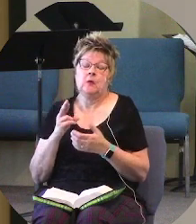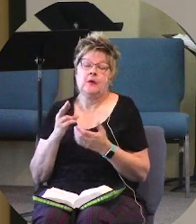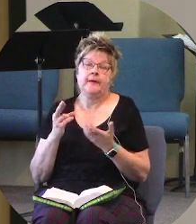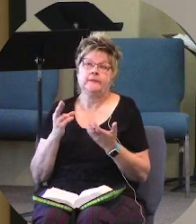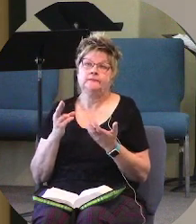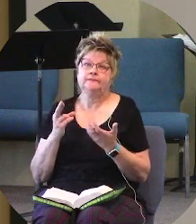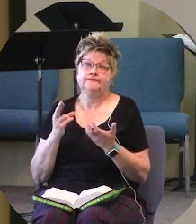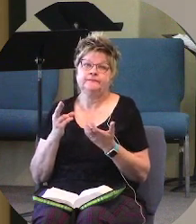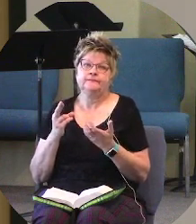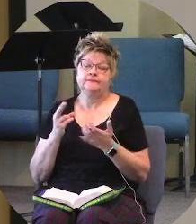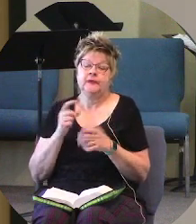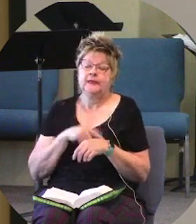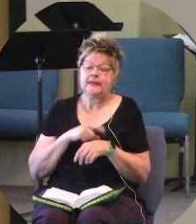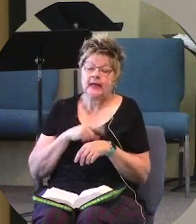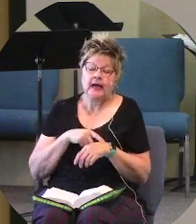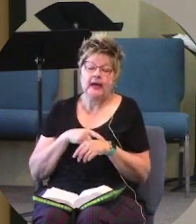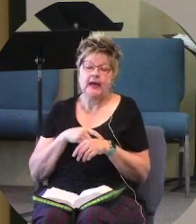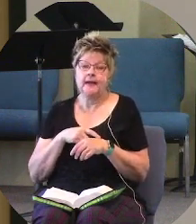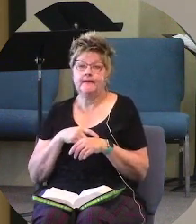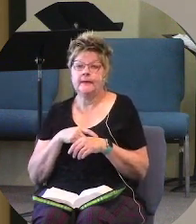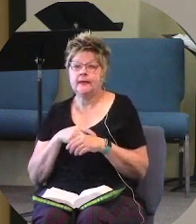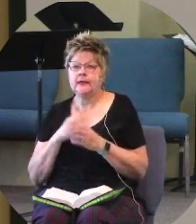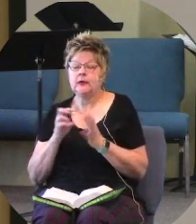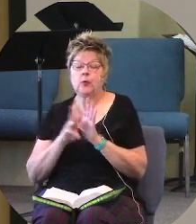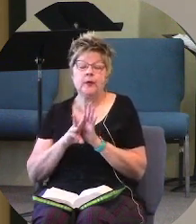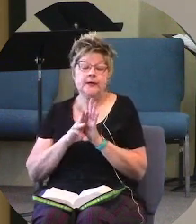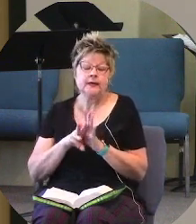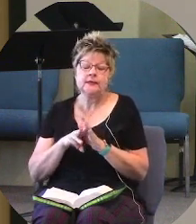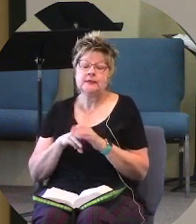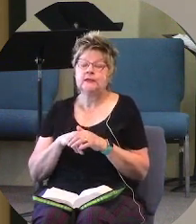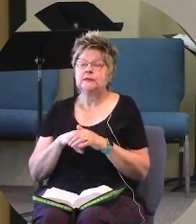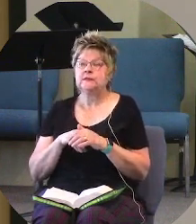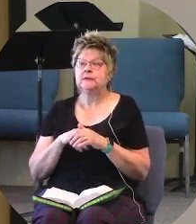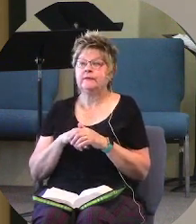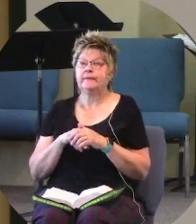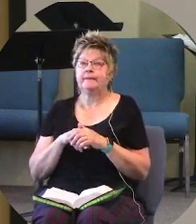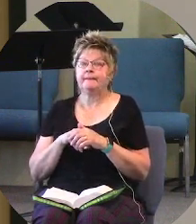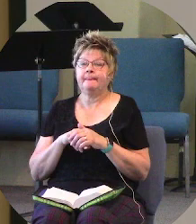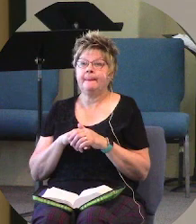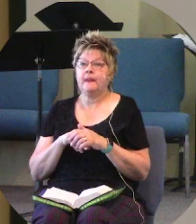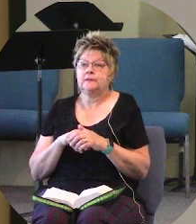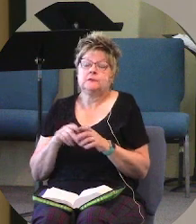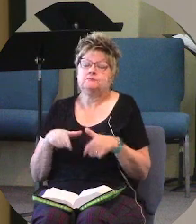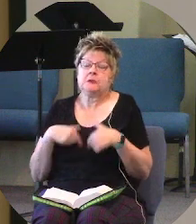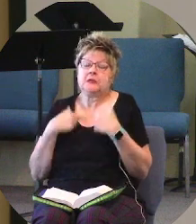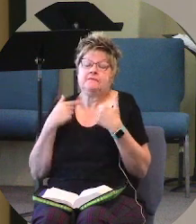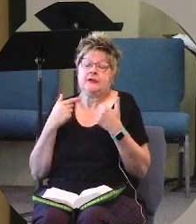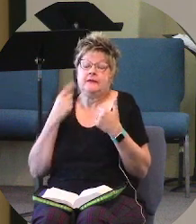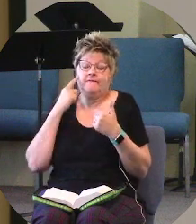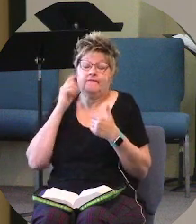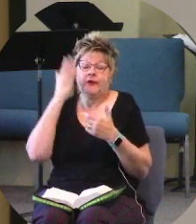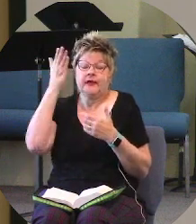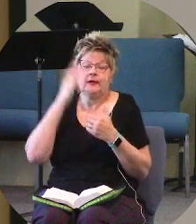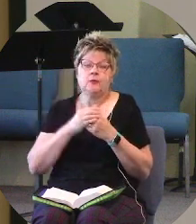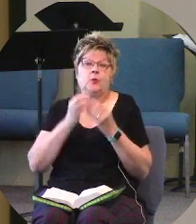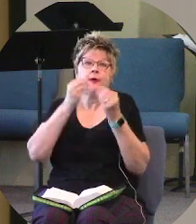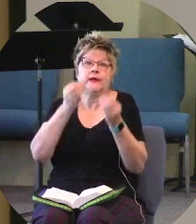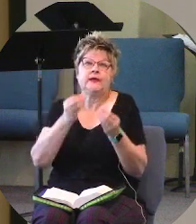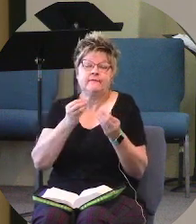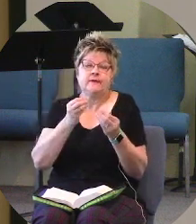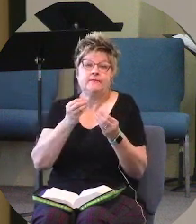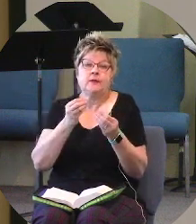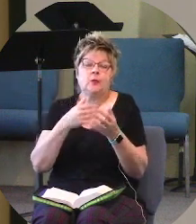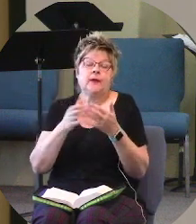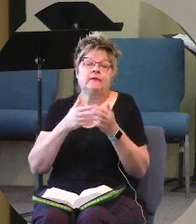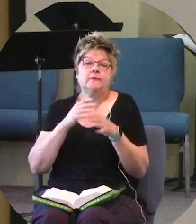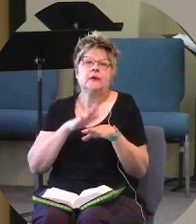it's in time, whether it's in witness, whether it's in just living life for him, we give him what's